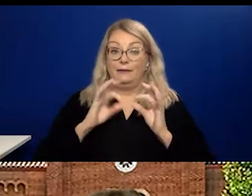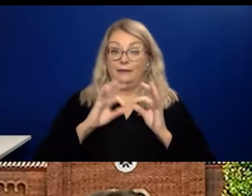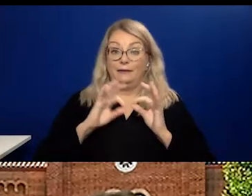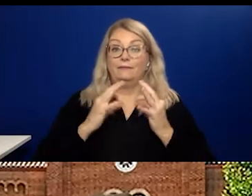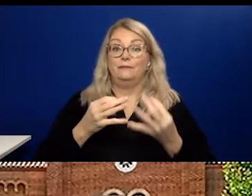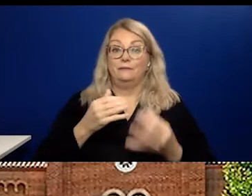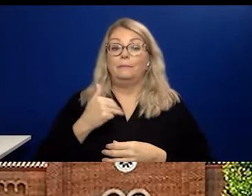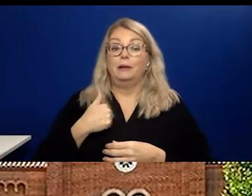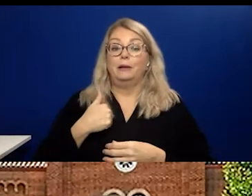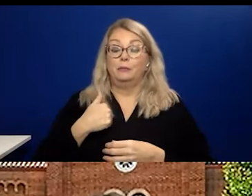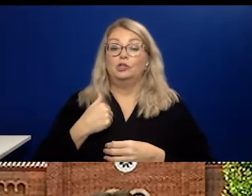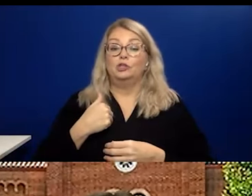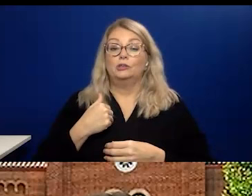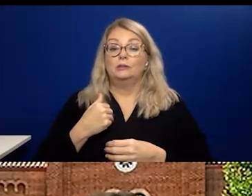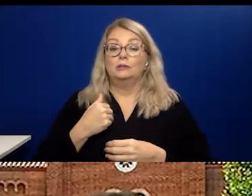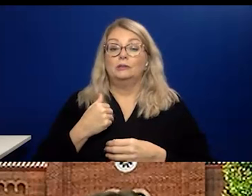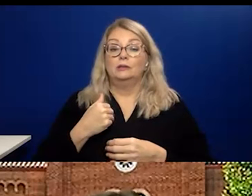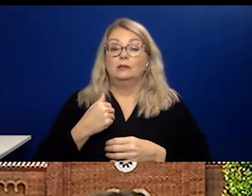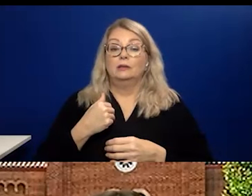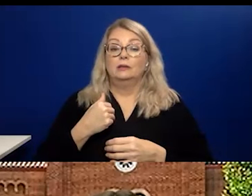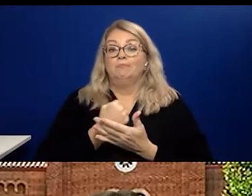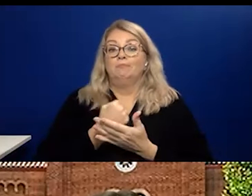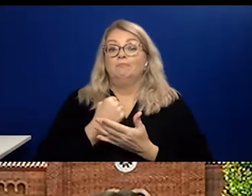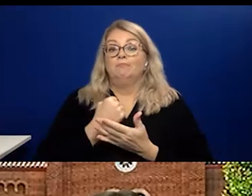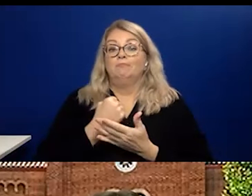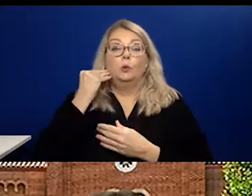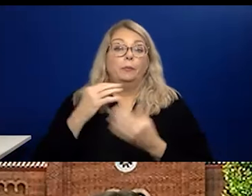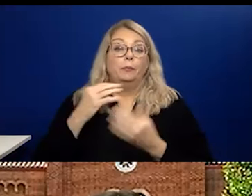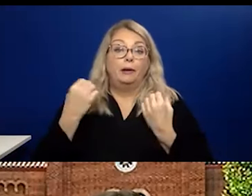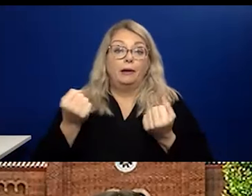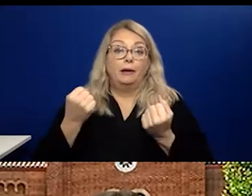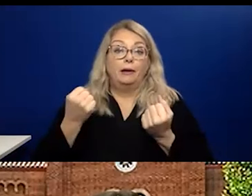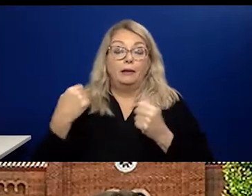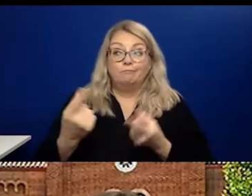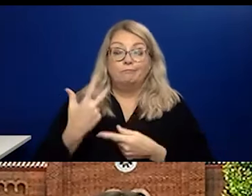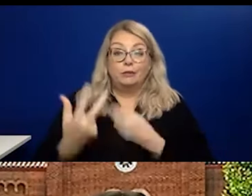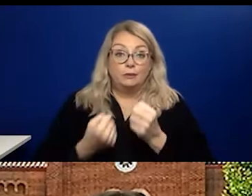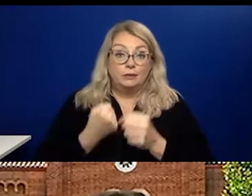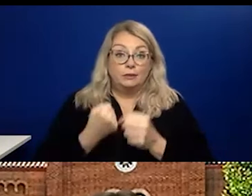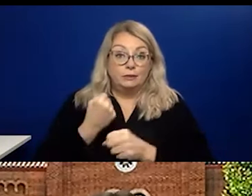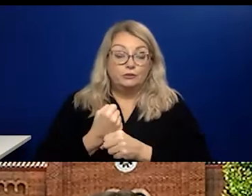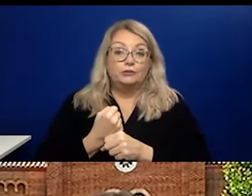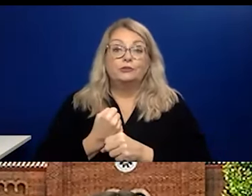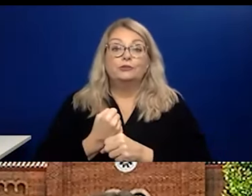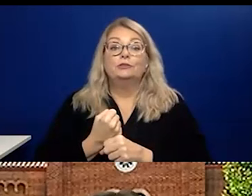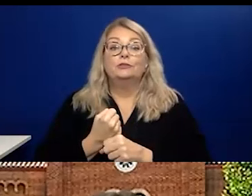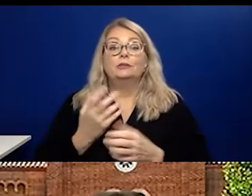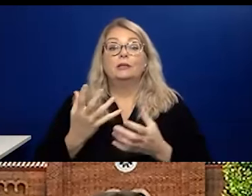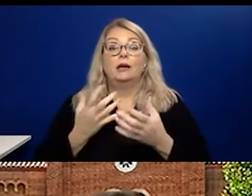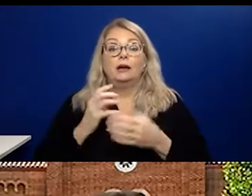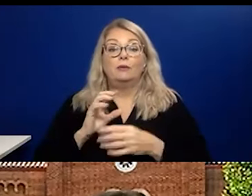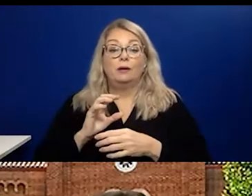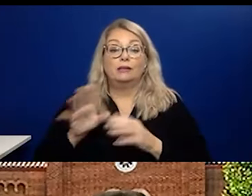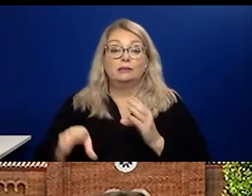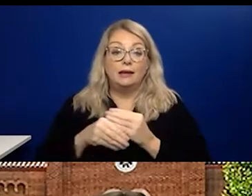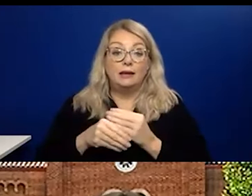family member using home health currently for the last 3 years. And I just want to say that our personal nurse that